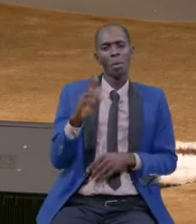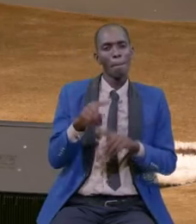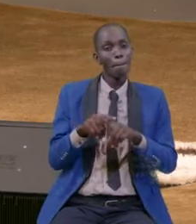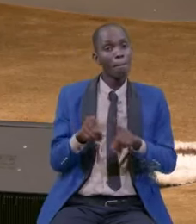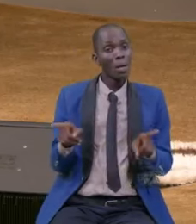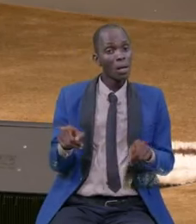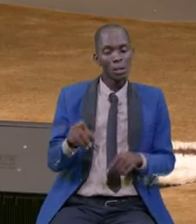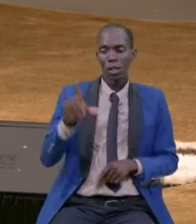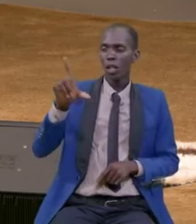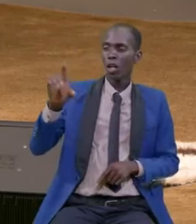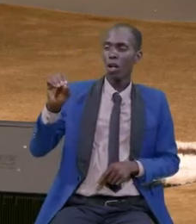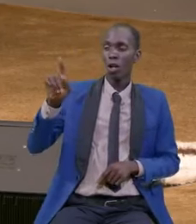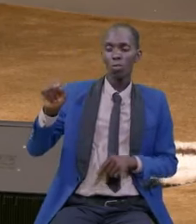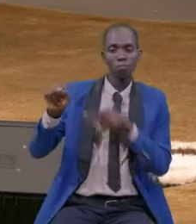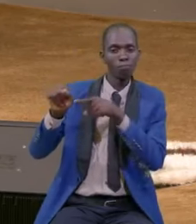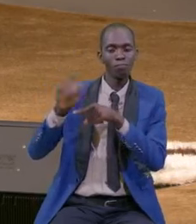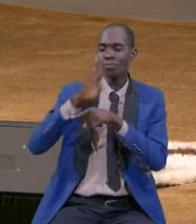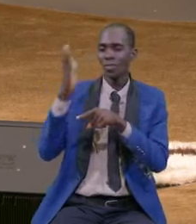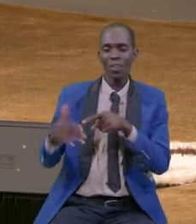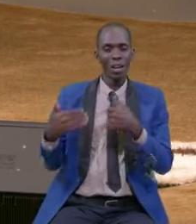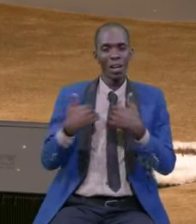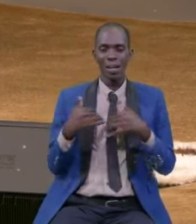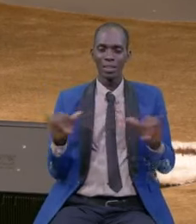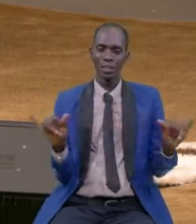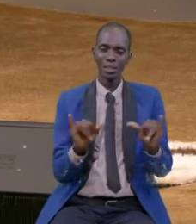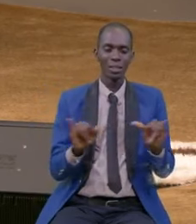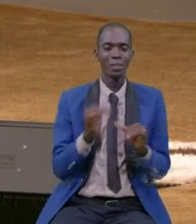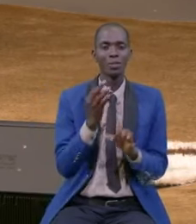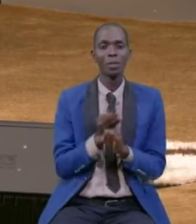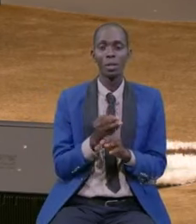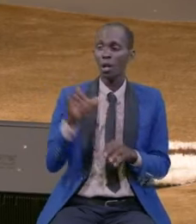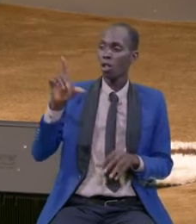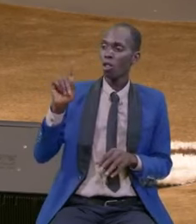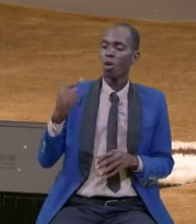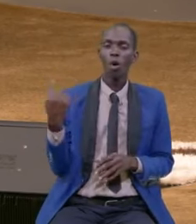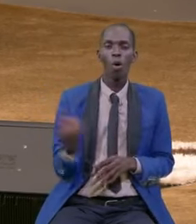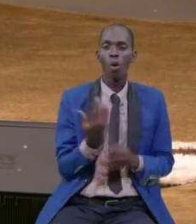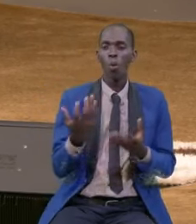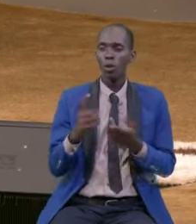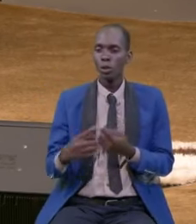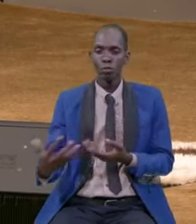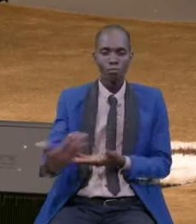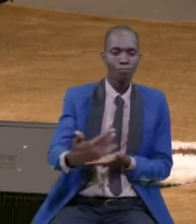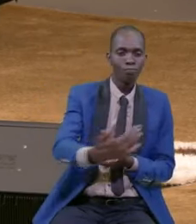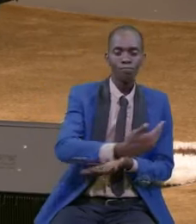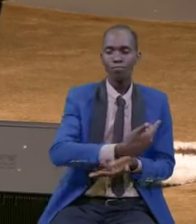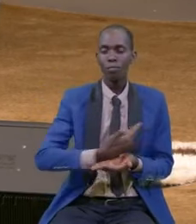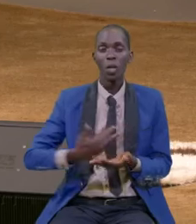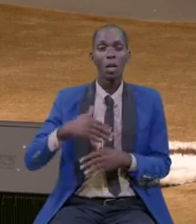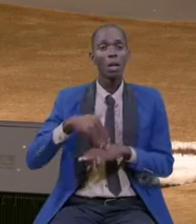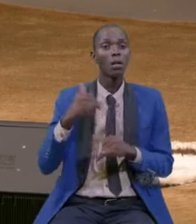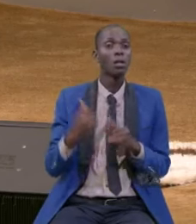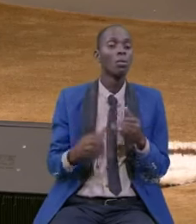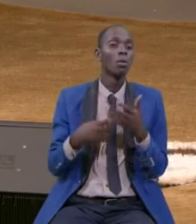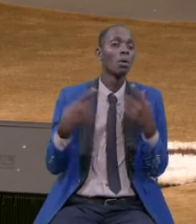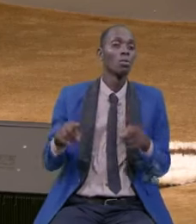the same Faith he wanted to grab and grab and grab eventually he landed